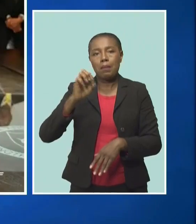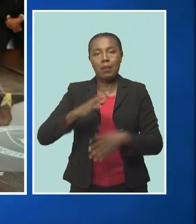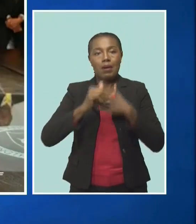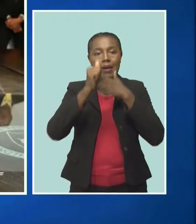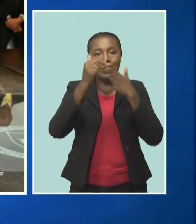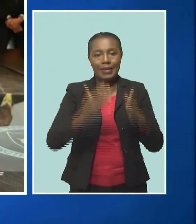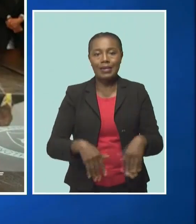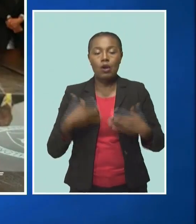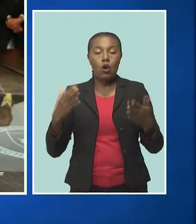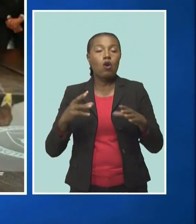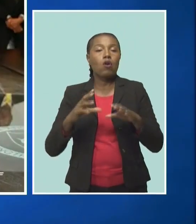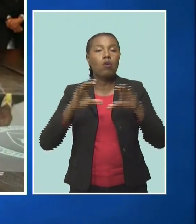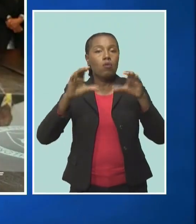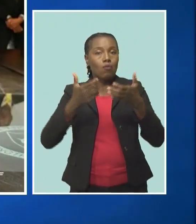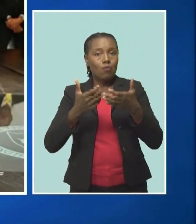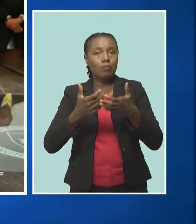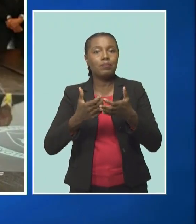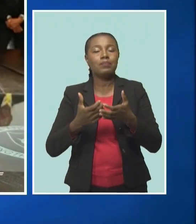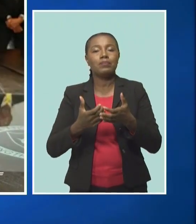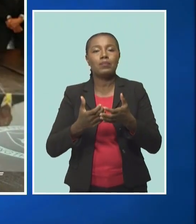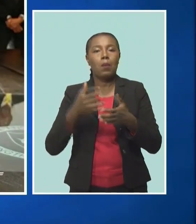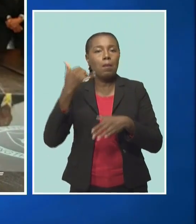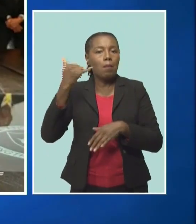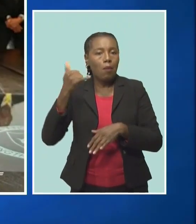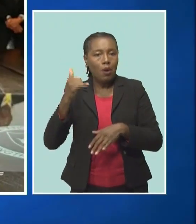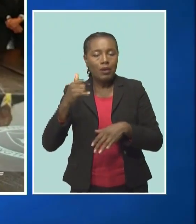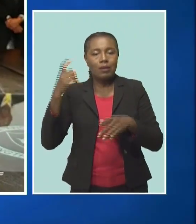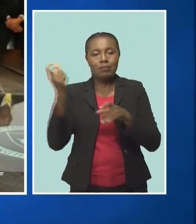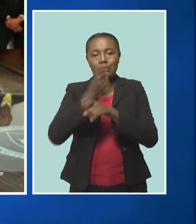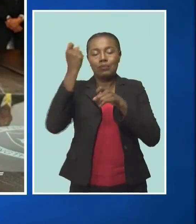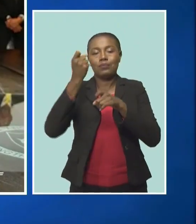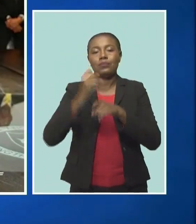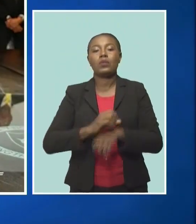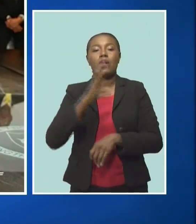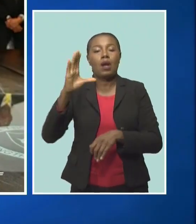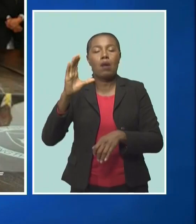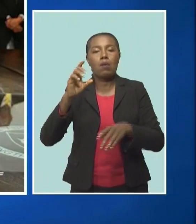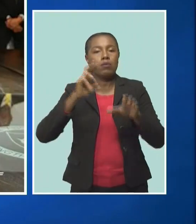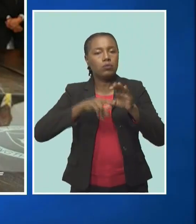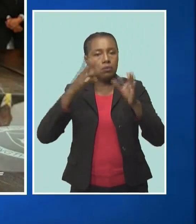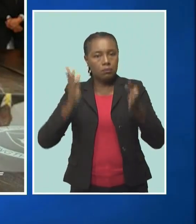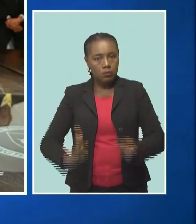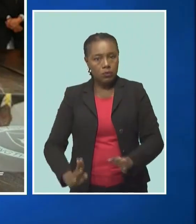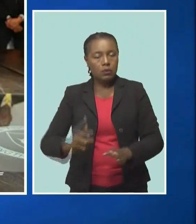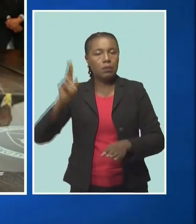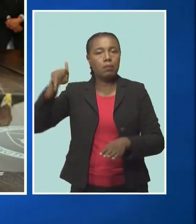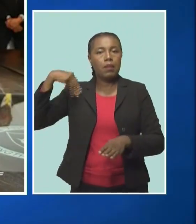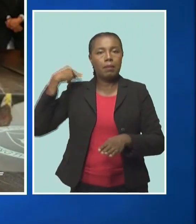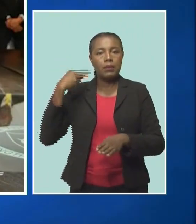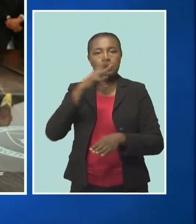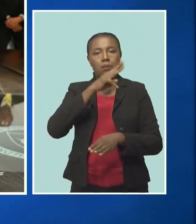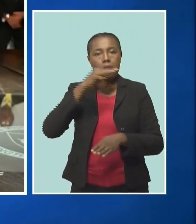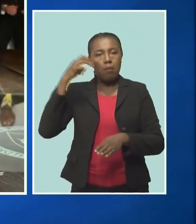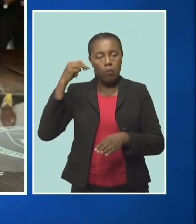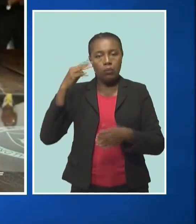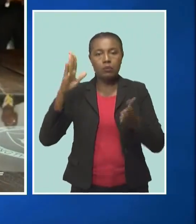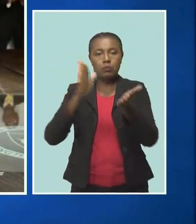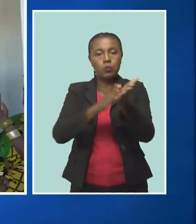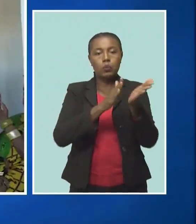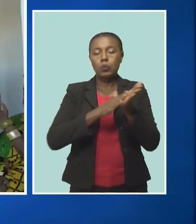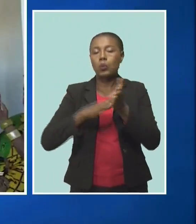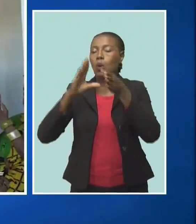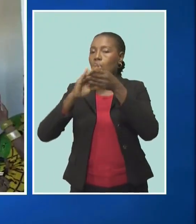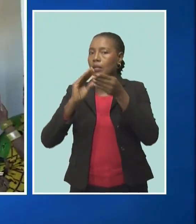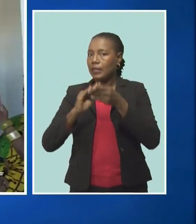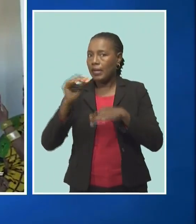general election. CARICOM Chairman and Prime Minister Mia Amor-Motley, in extending congratulations, noted that as an